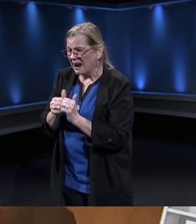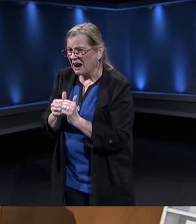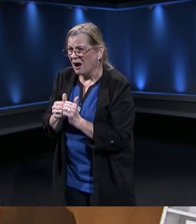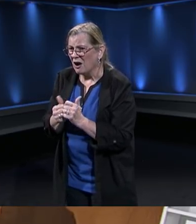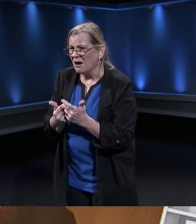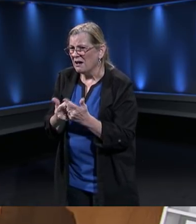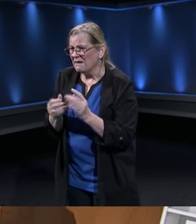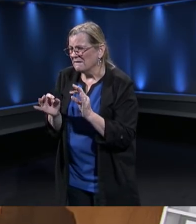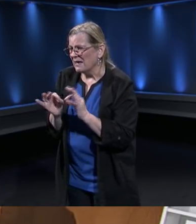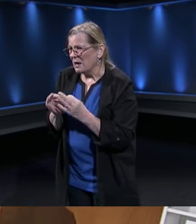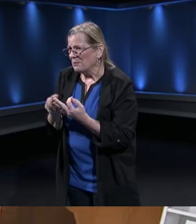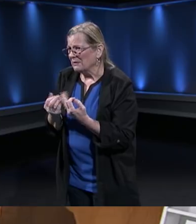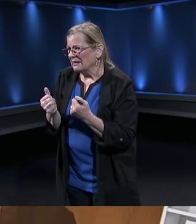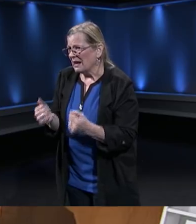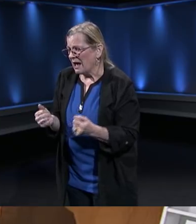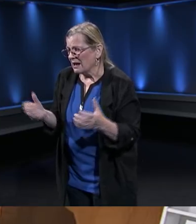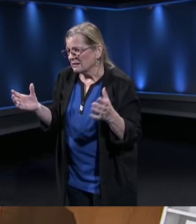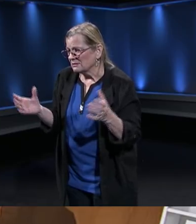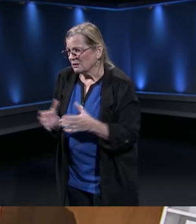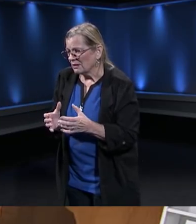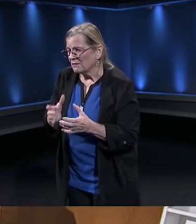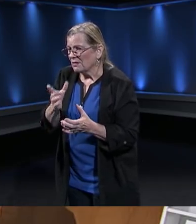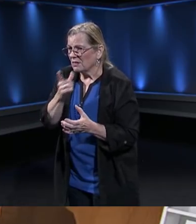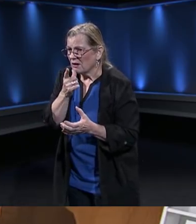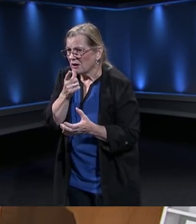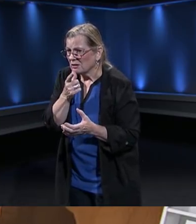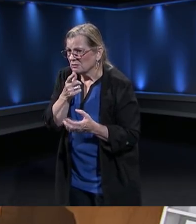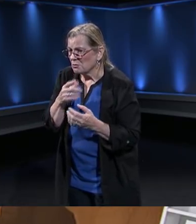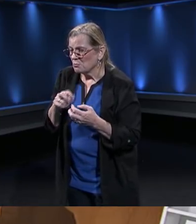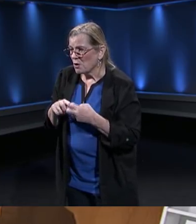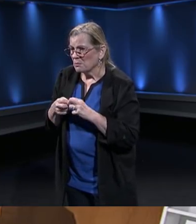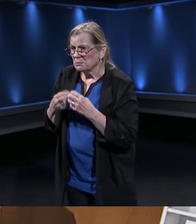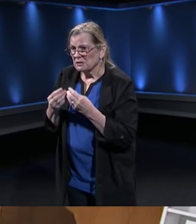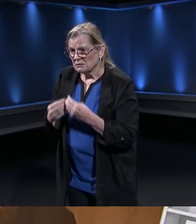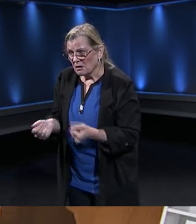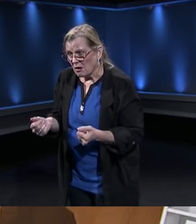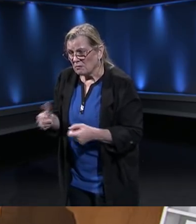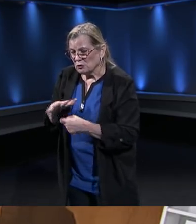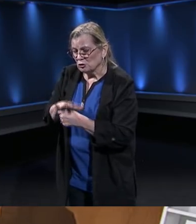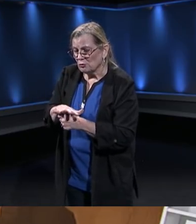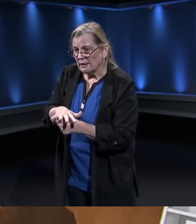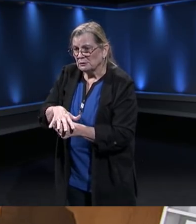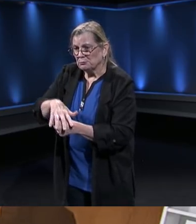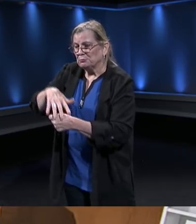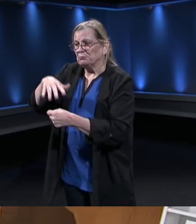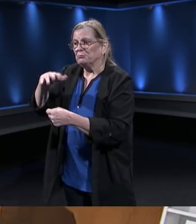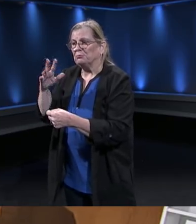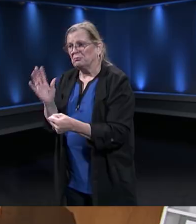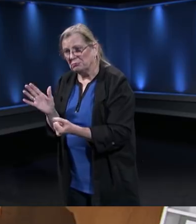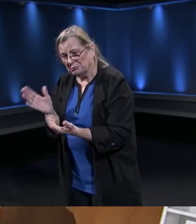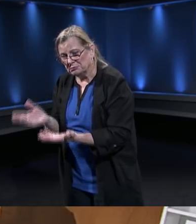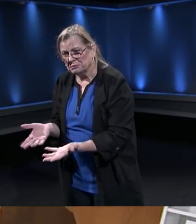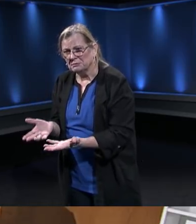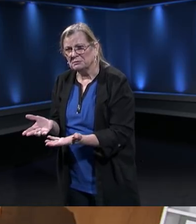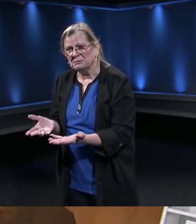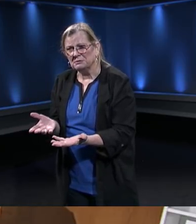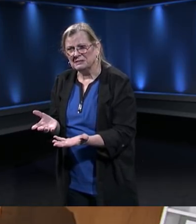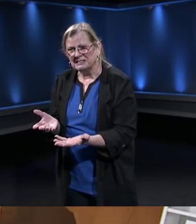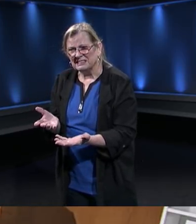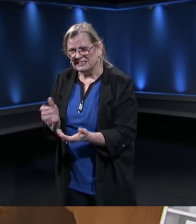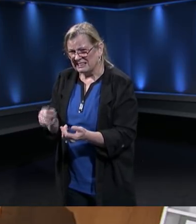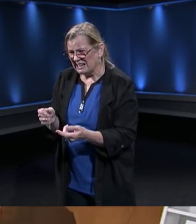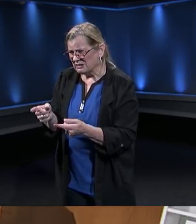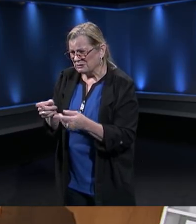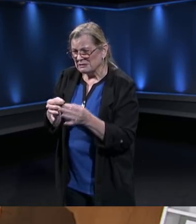family lunches, conversations, problem solving, stress relief, and support in that aspect. Can you speak to that as a